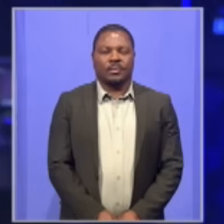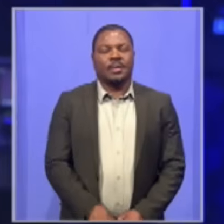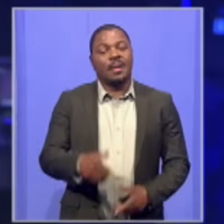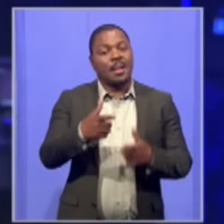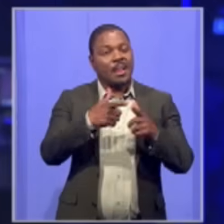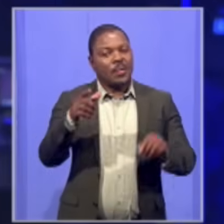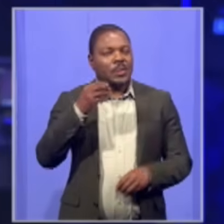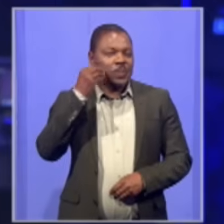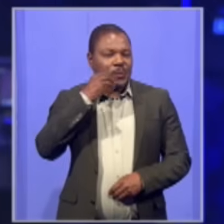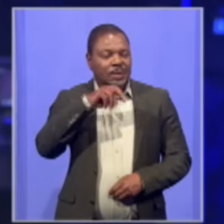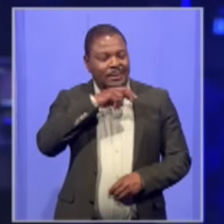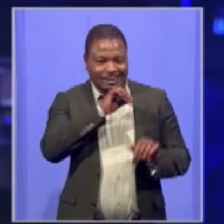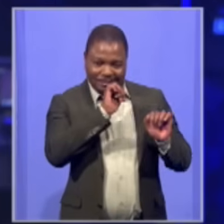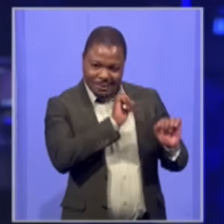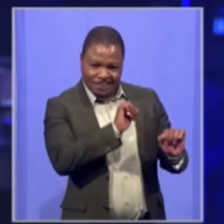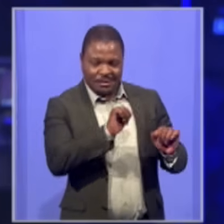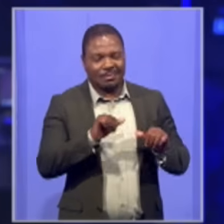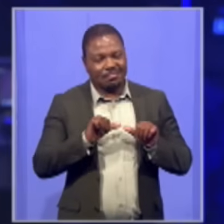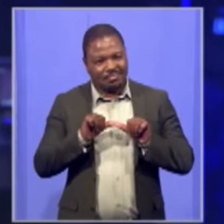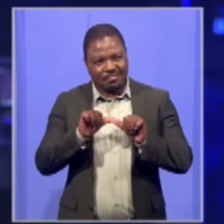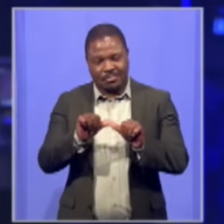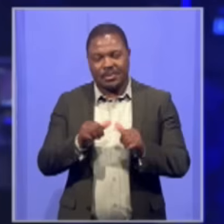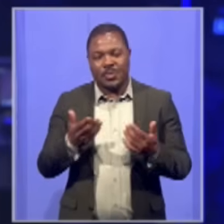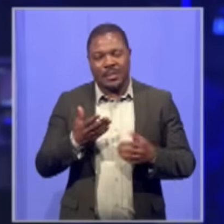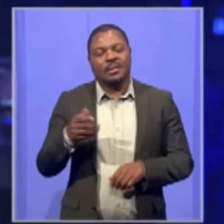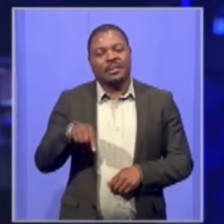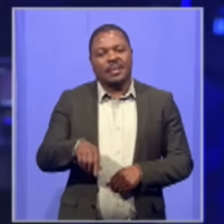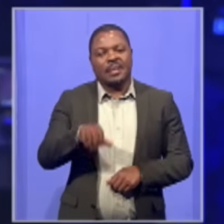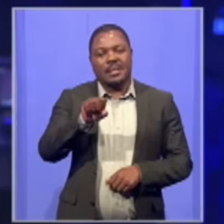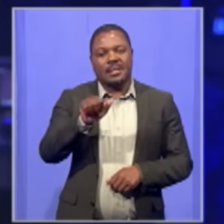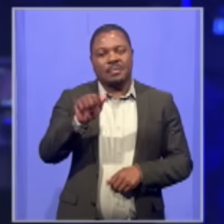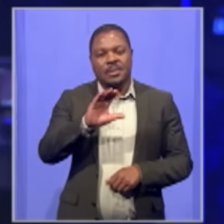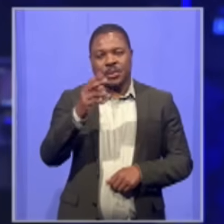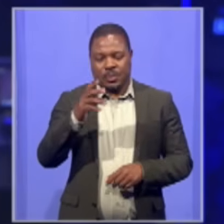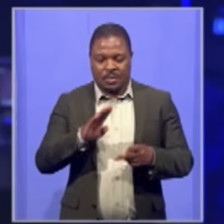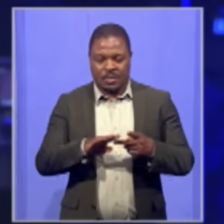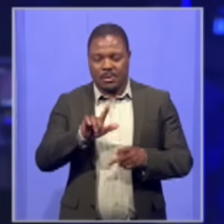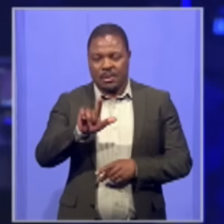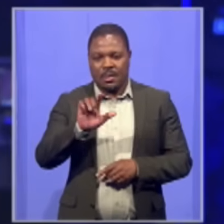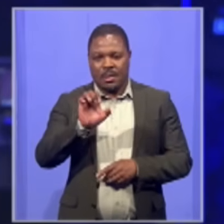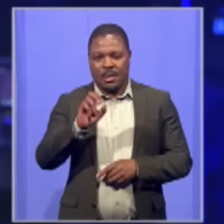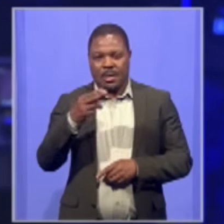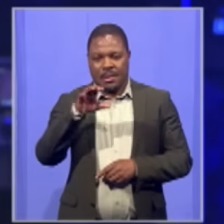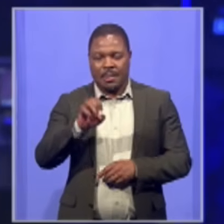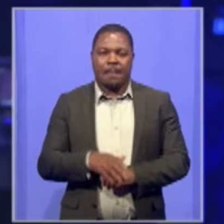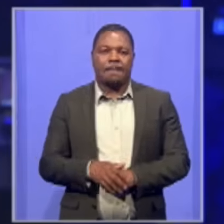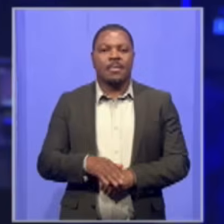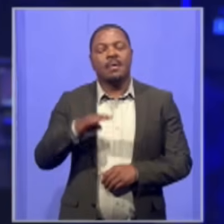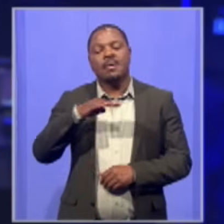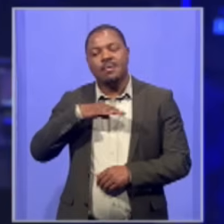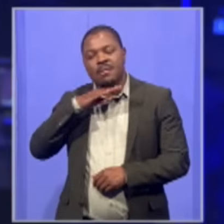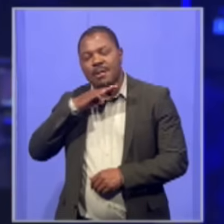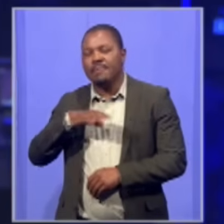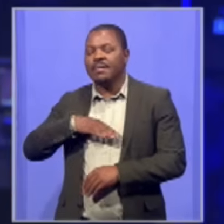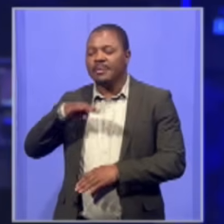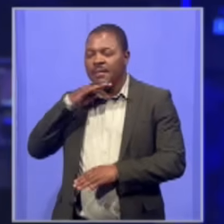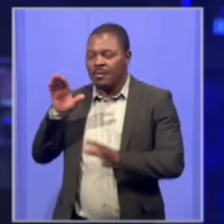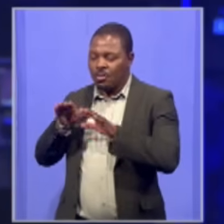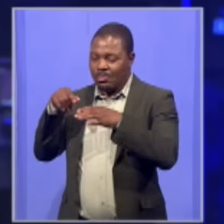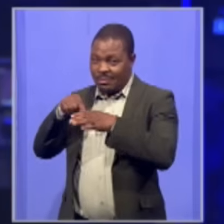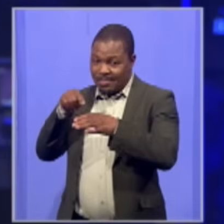Ditaba ka puo ya marena ya Sesotho di tswela pele ho SABC 2 le lehae. Ditho tsa mokgatlo wa setjhaba wa Enough is Enough